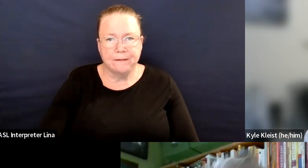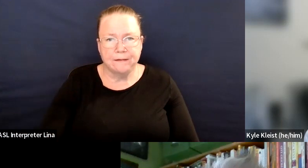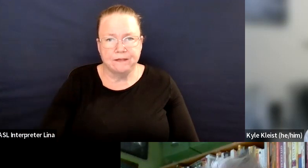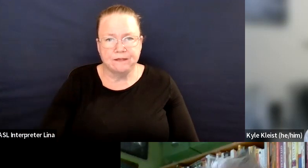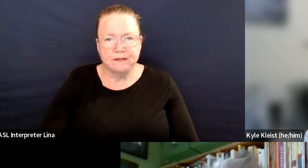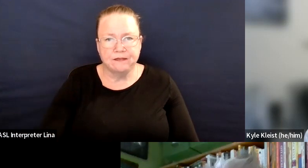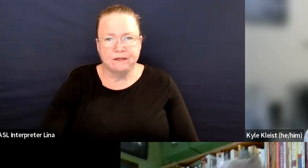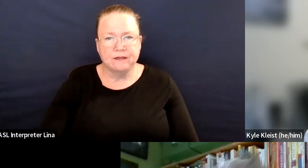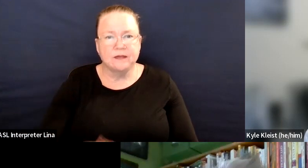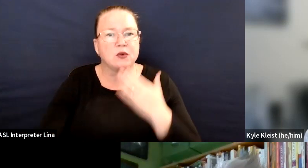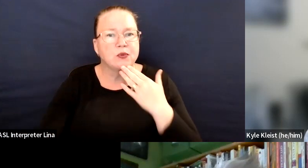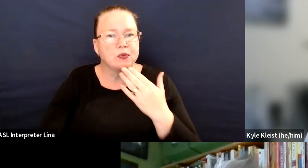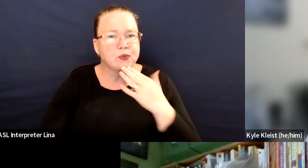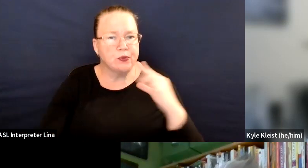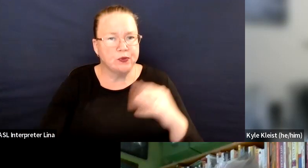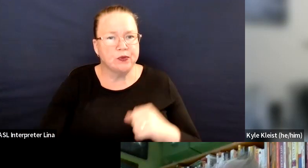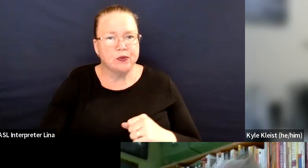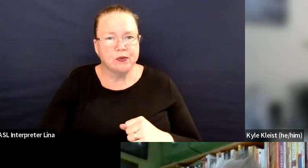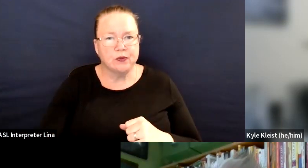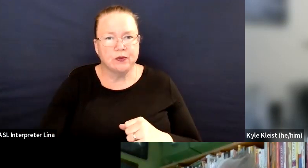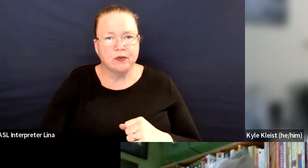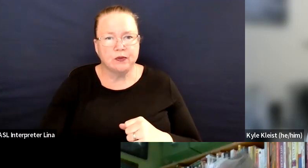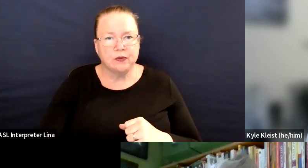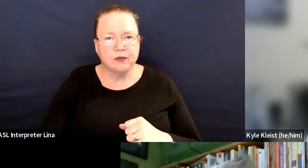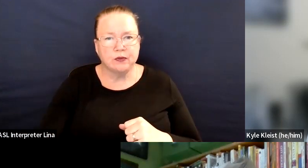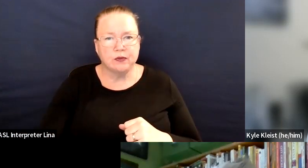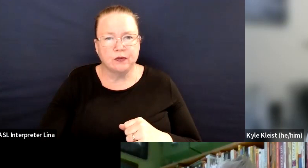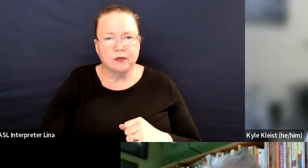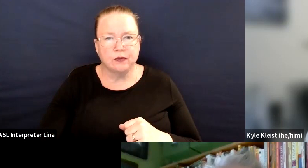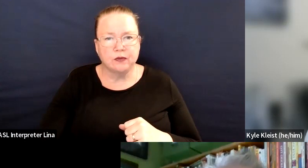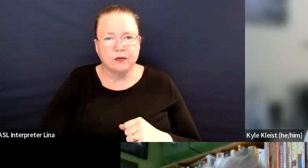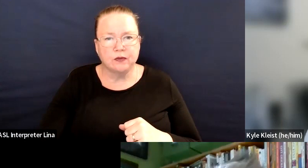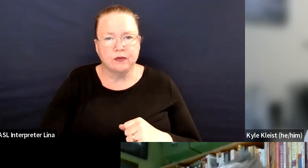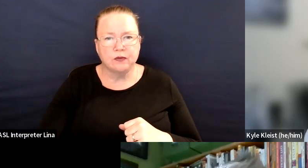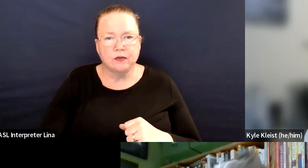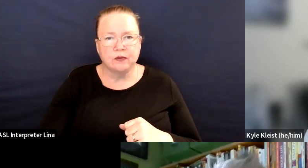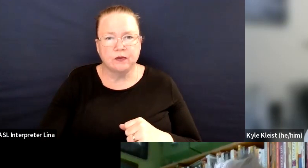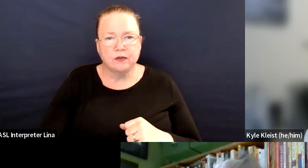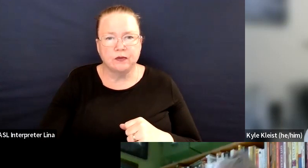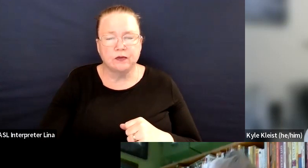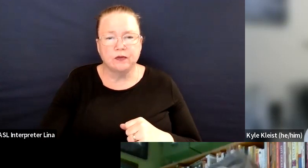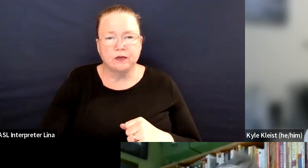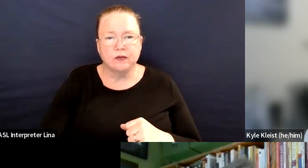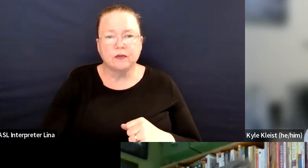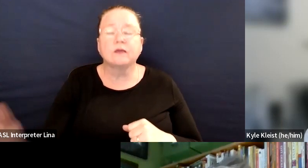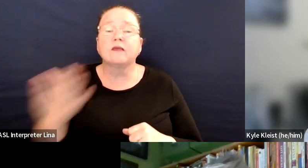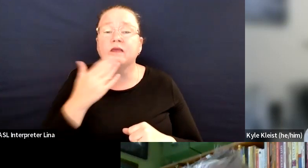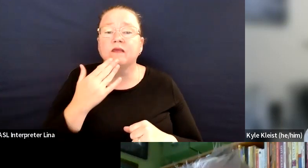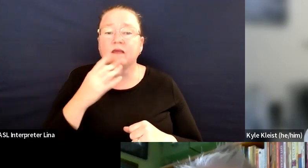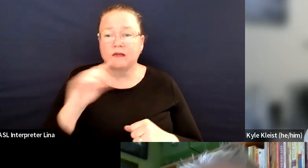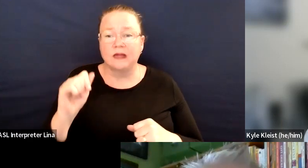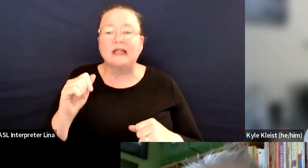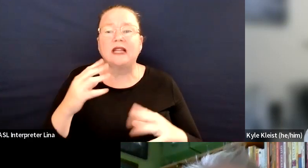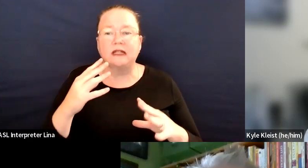Thank you. Thank you, Joelle. I wanted to say a little bit about what's been going on at Disability Link, which, as I say,